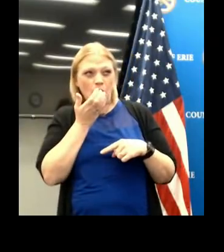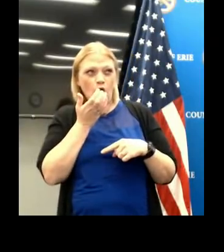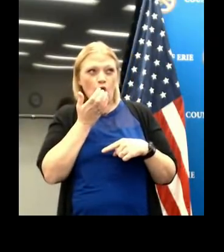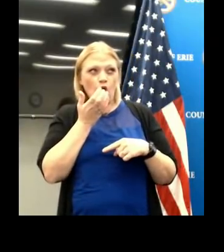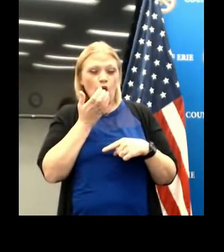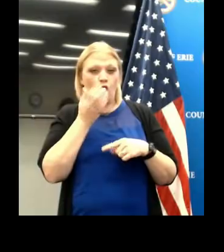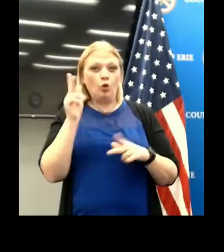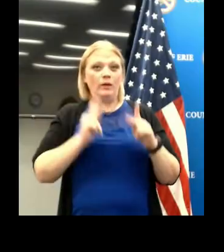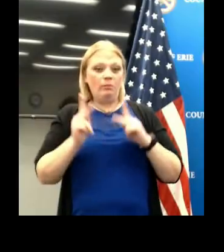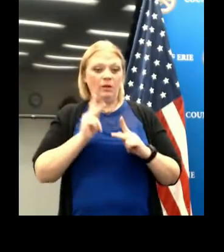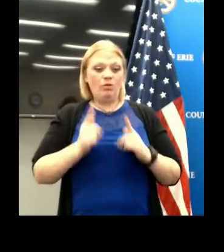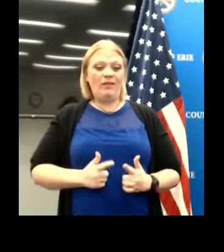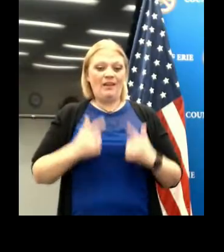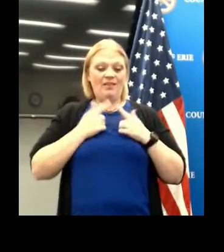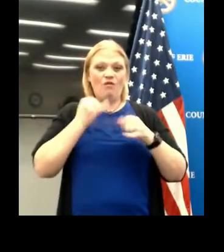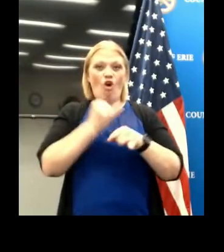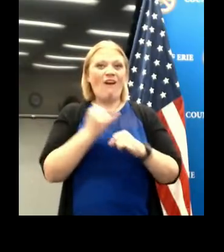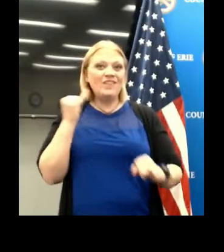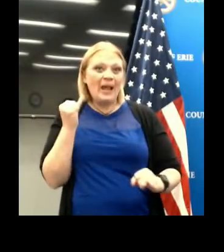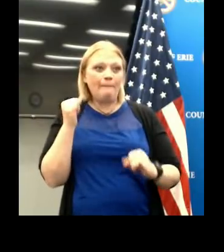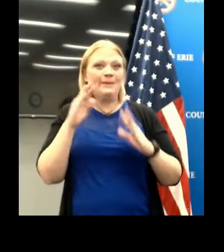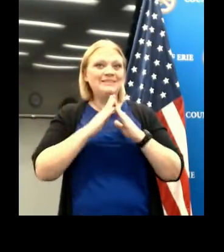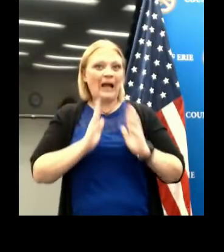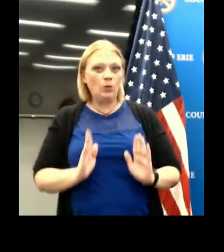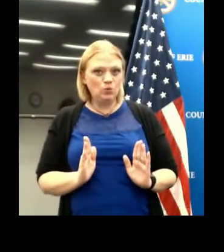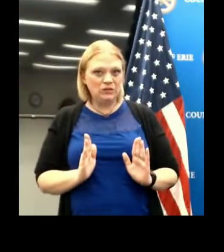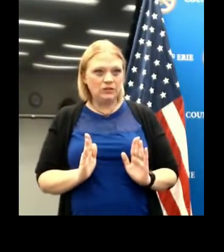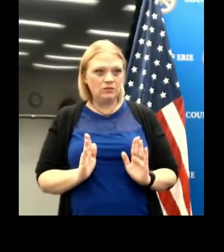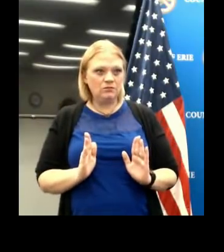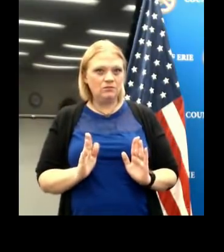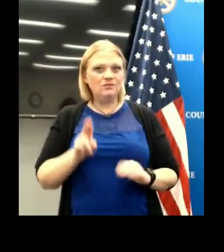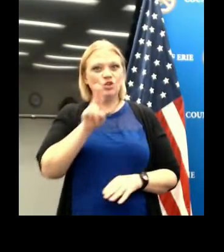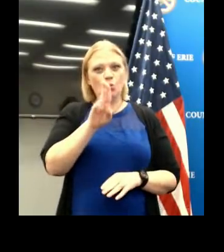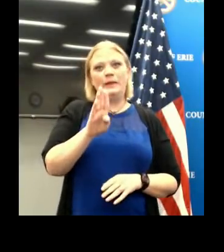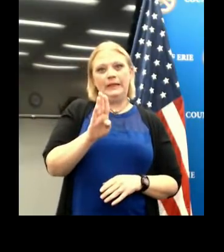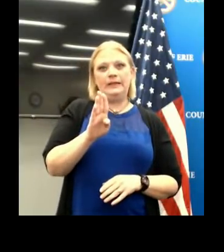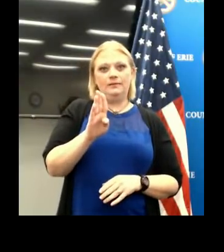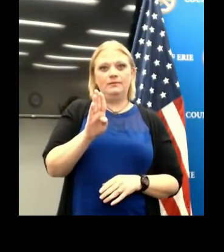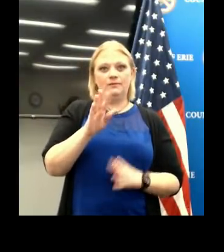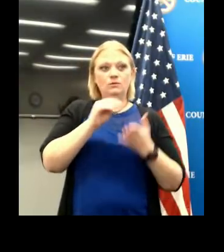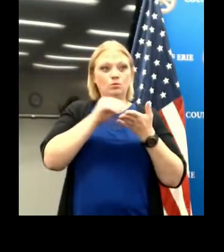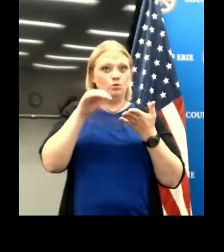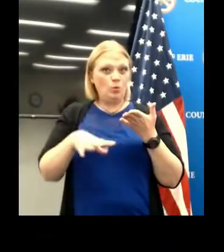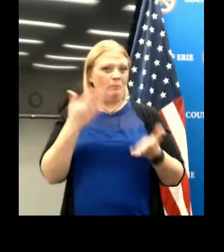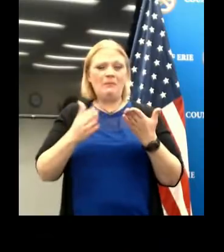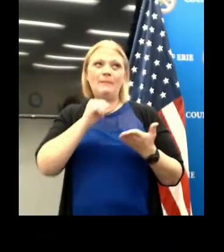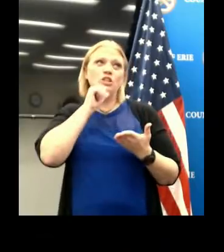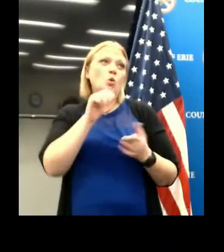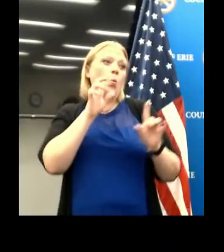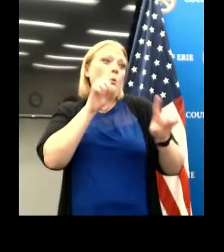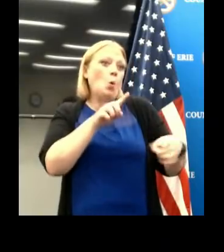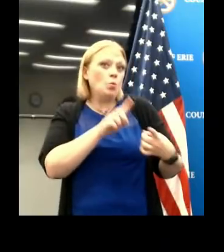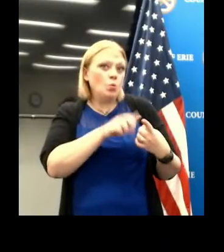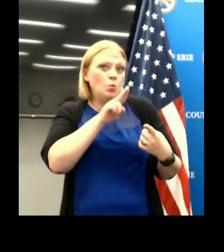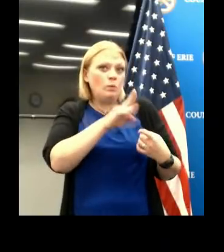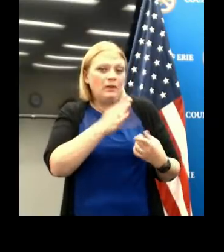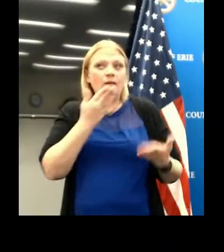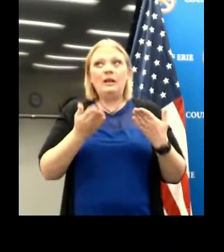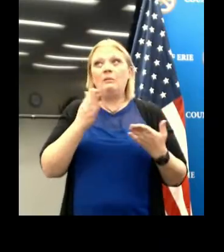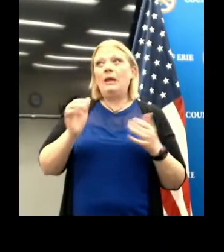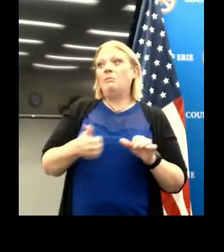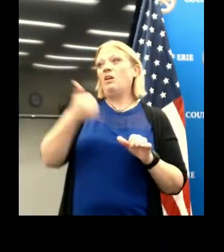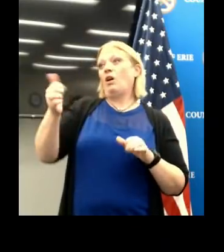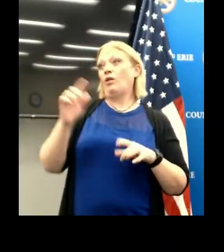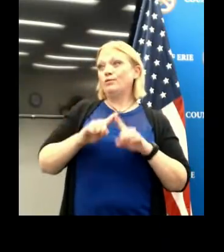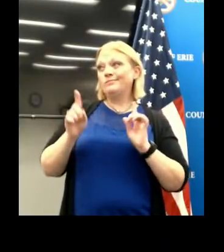live in off-campus housing around the University of Buffalo. They're students, they may not go to UB, they may go to one of the other schools, but